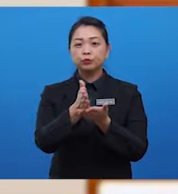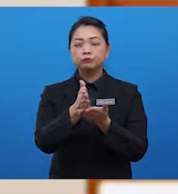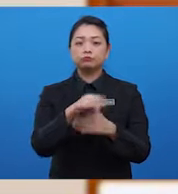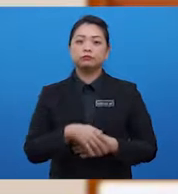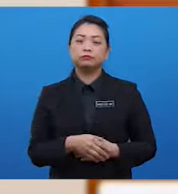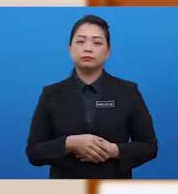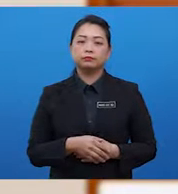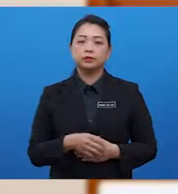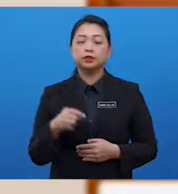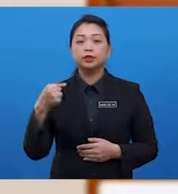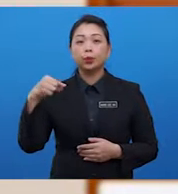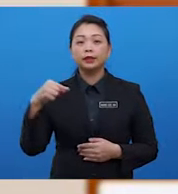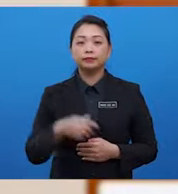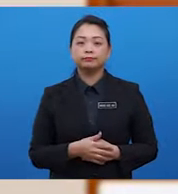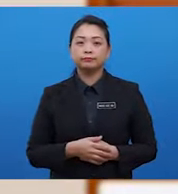qualities.